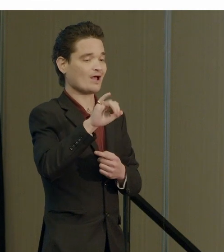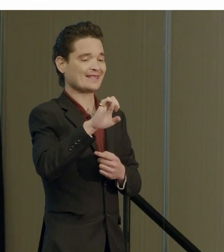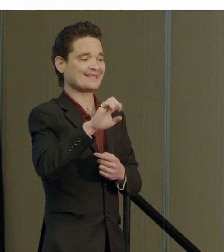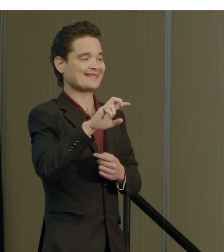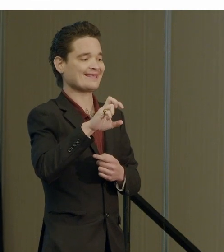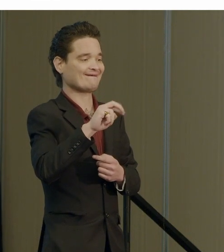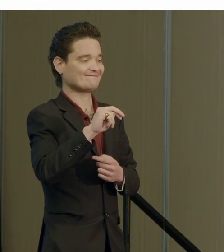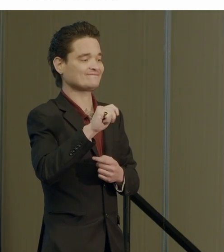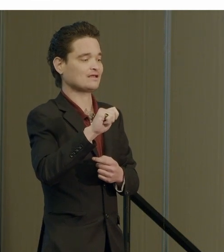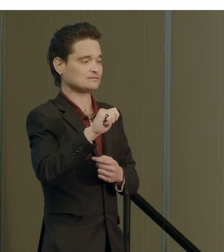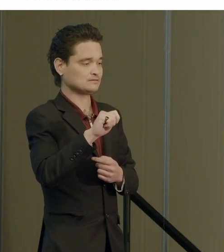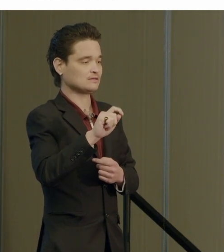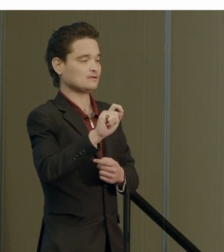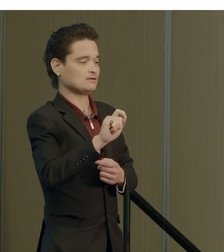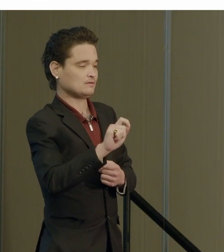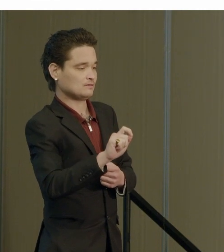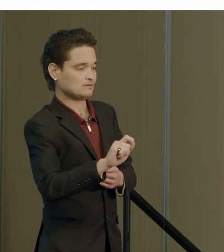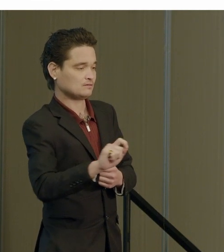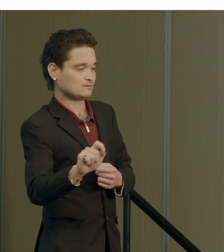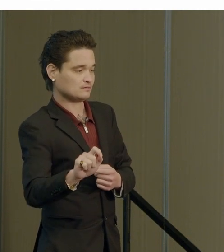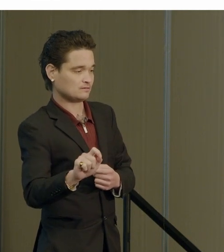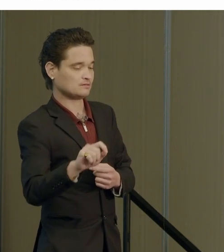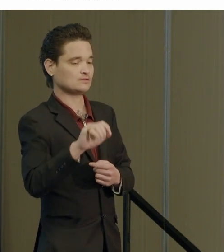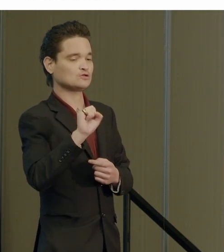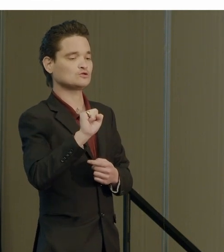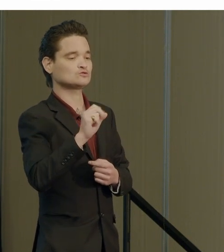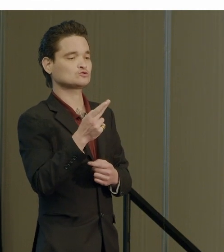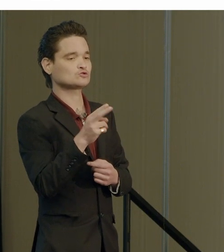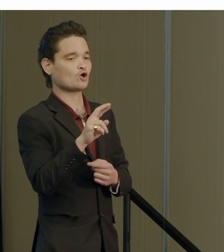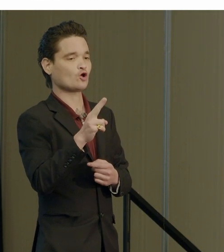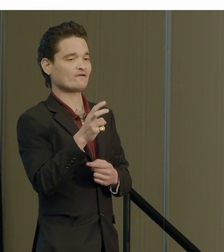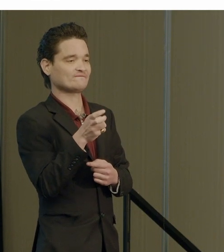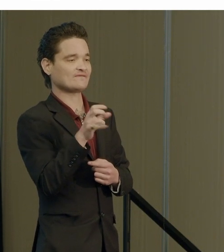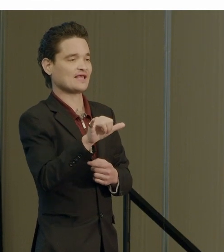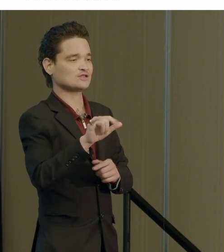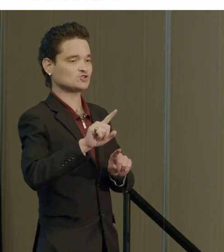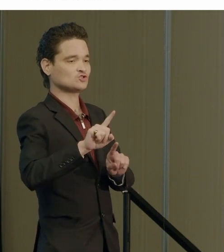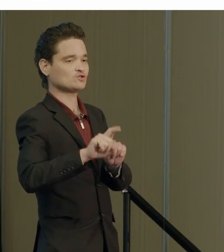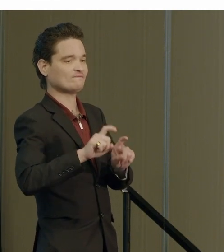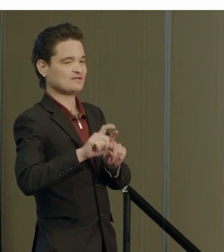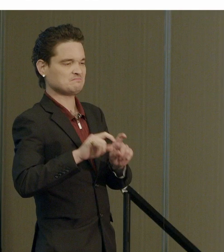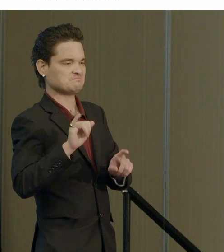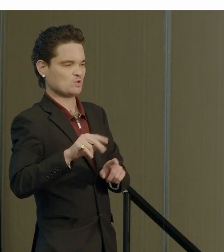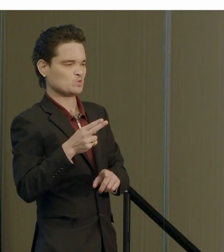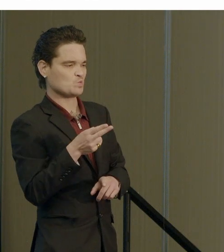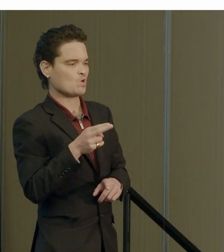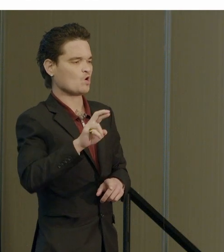directly, hear about whatever you're interested in. And yeah, thank you so much.